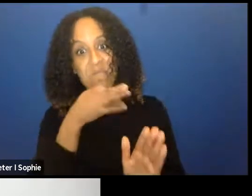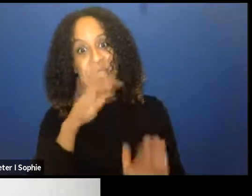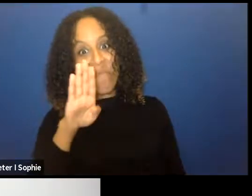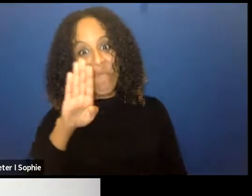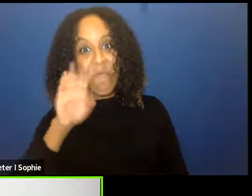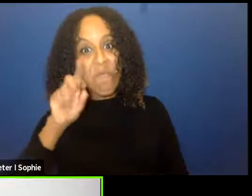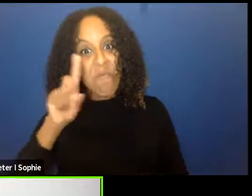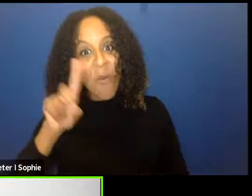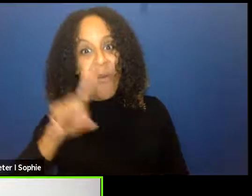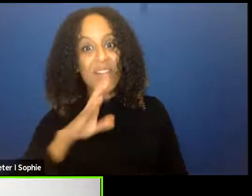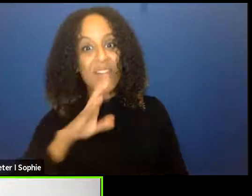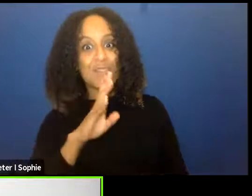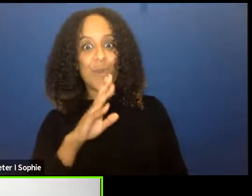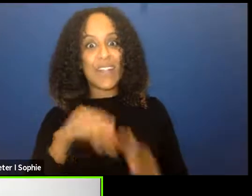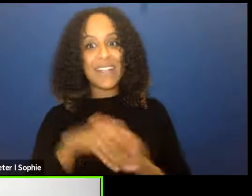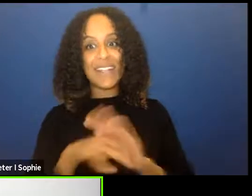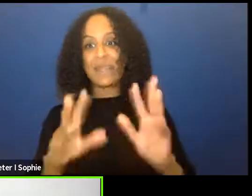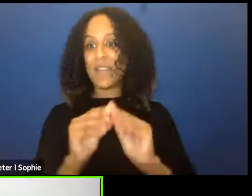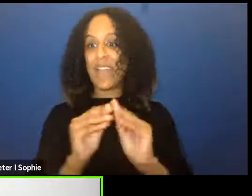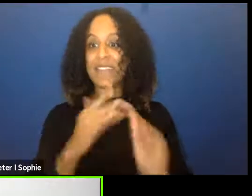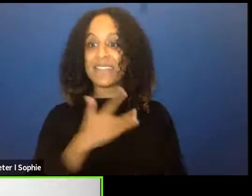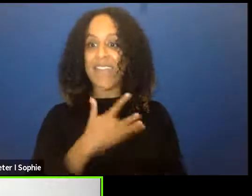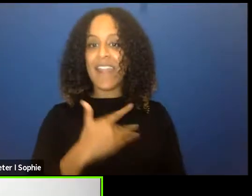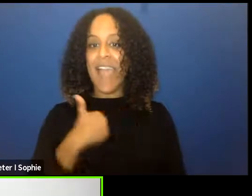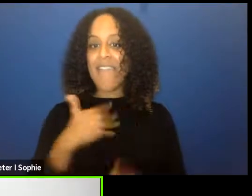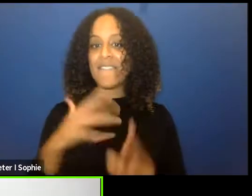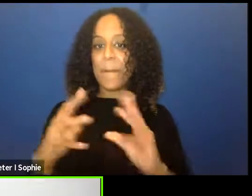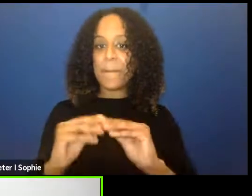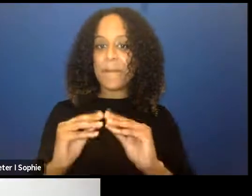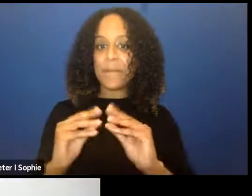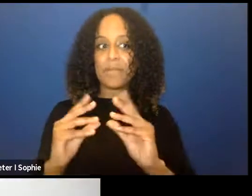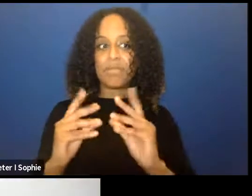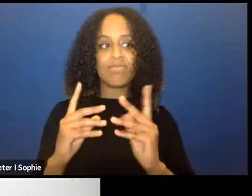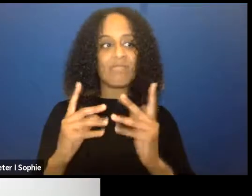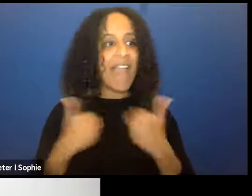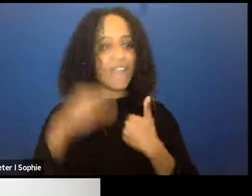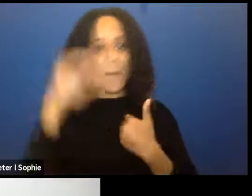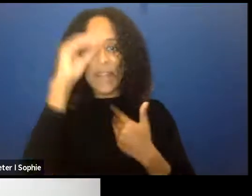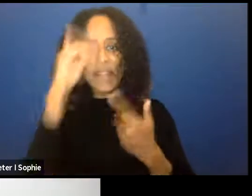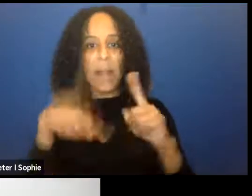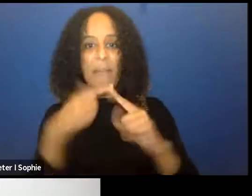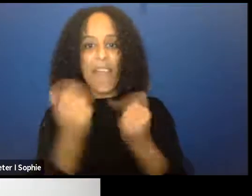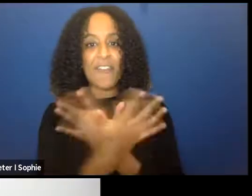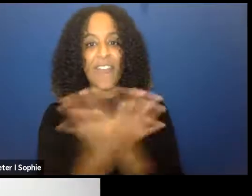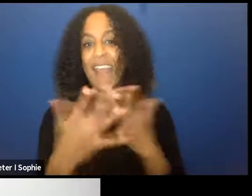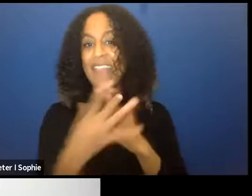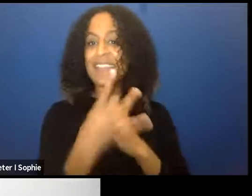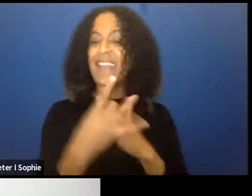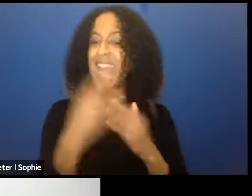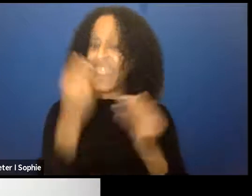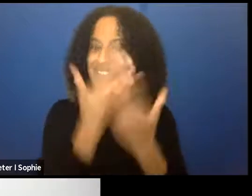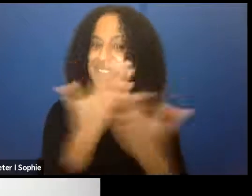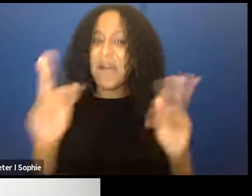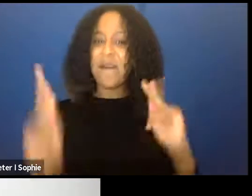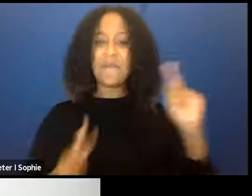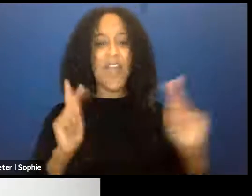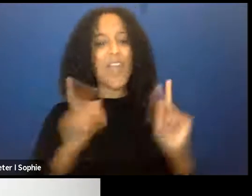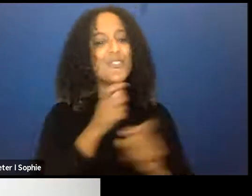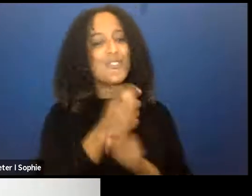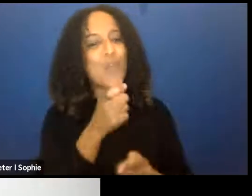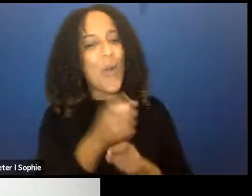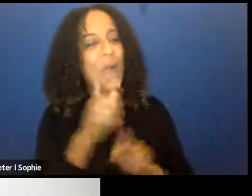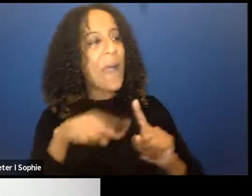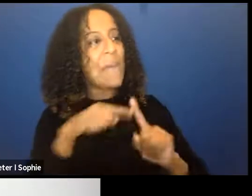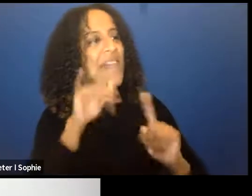outspoken in meetings. I tend to have an opinion about everything. And I lead with that. I tell people, I joke about it, and